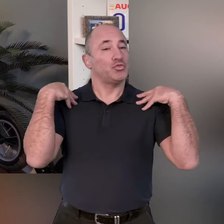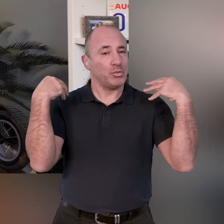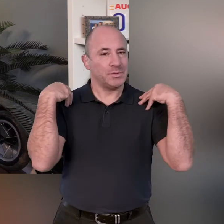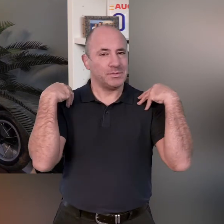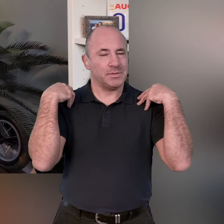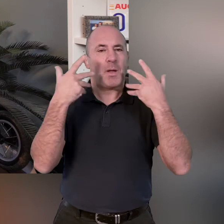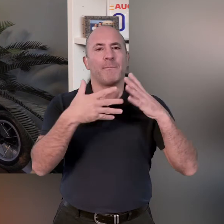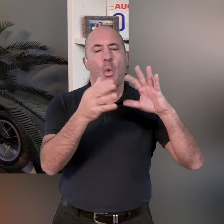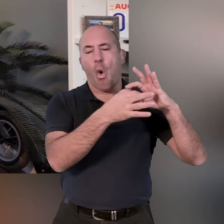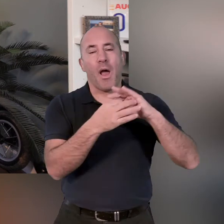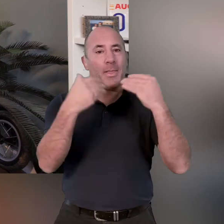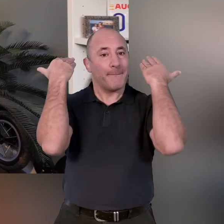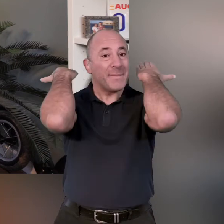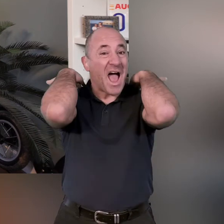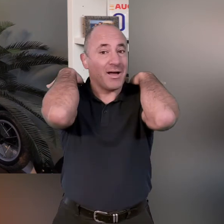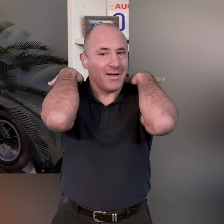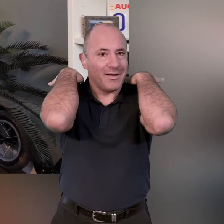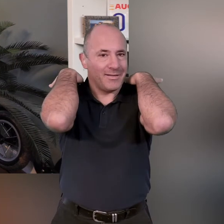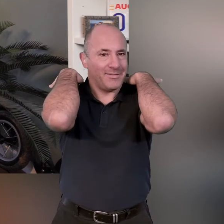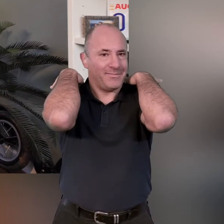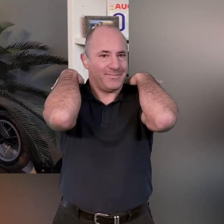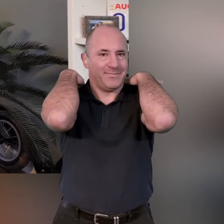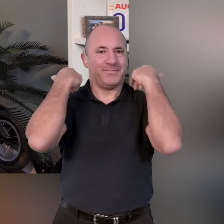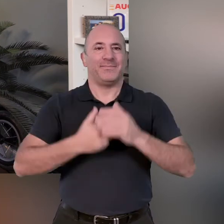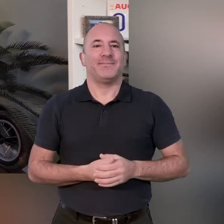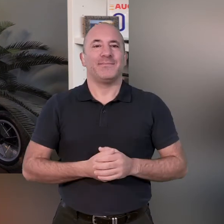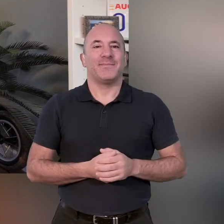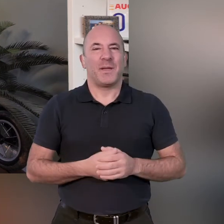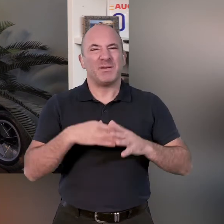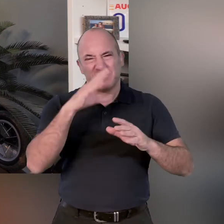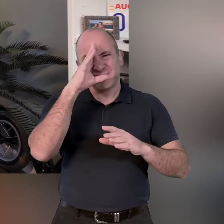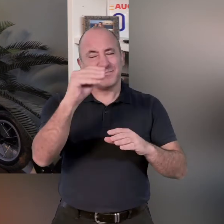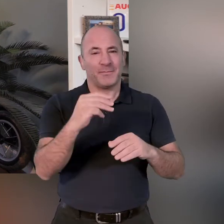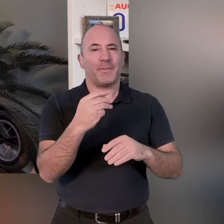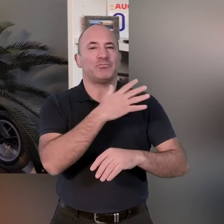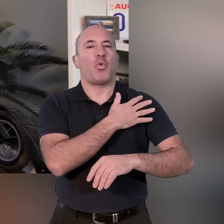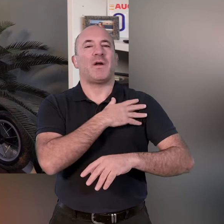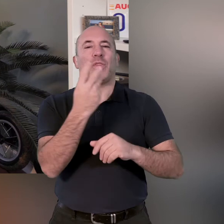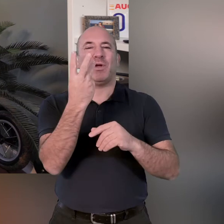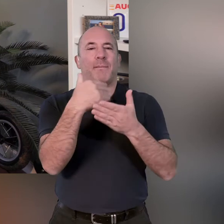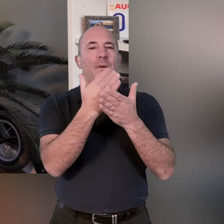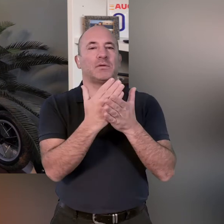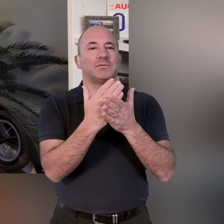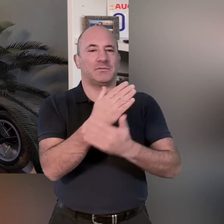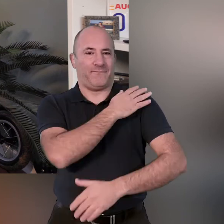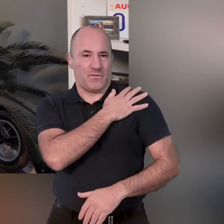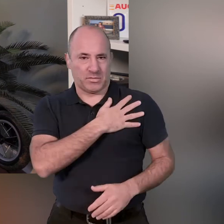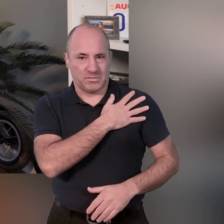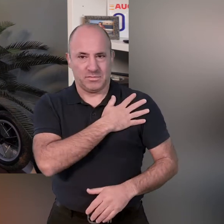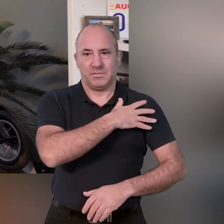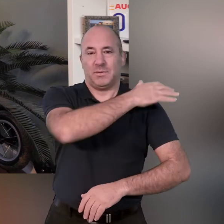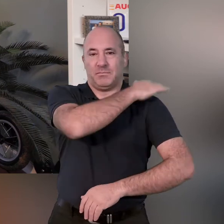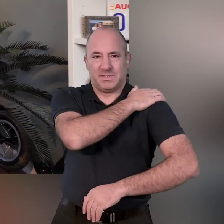shoulders again, but in the rear. So I said before, it's made up of 3 different parts. You've got the front part of the shoulder, you've got the middle